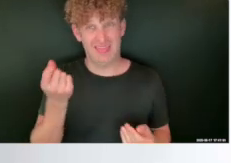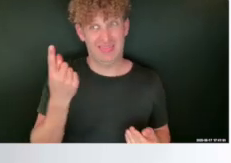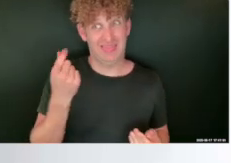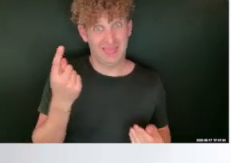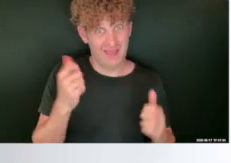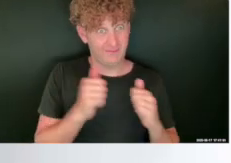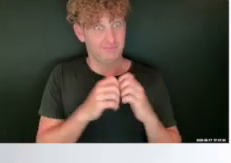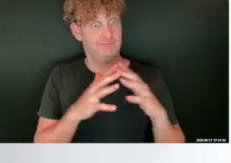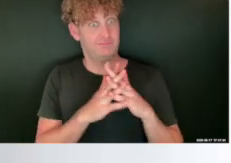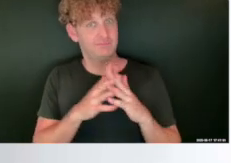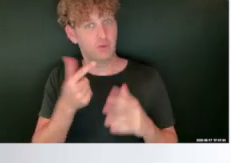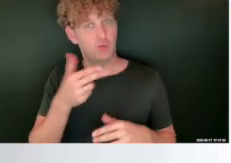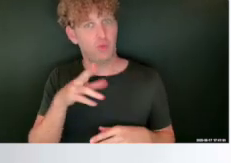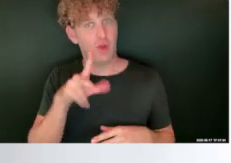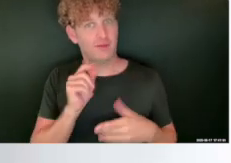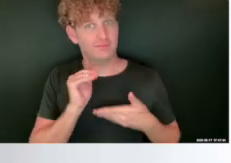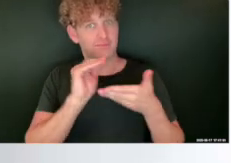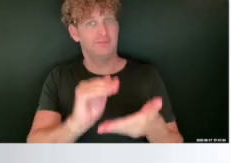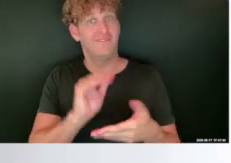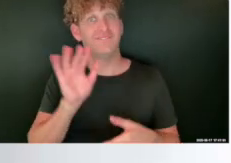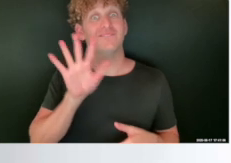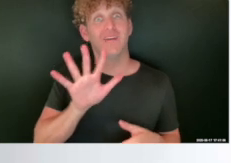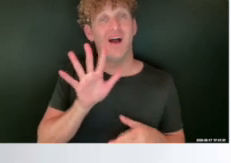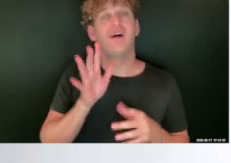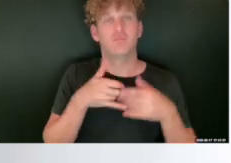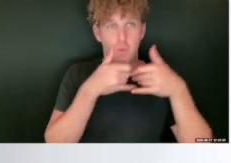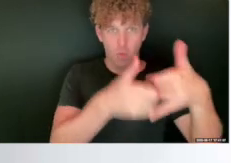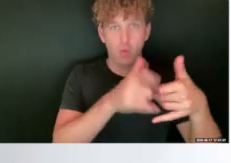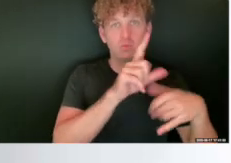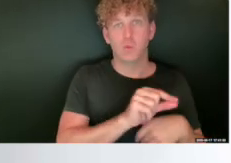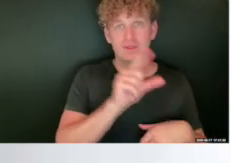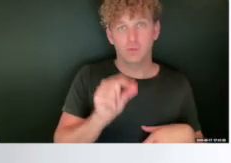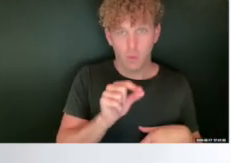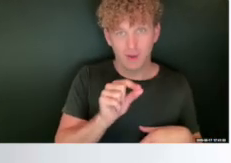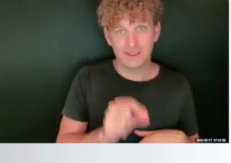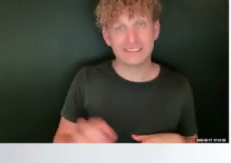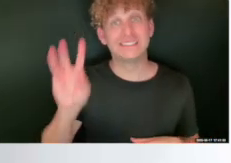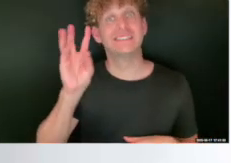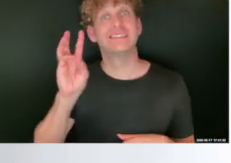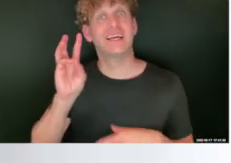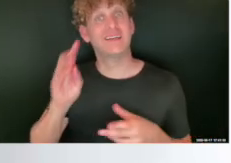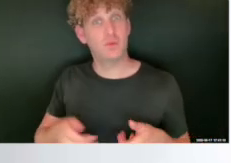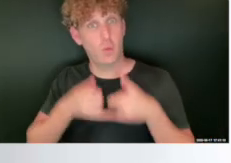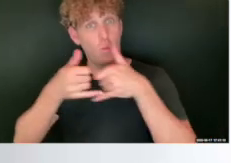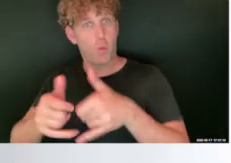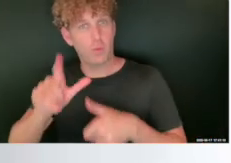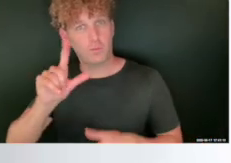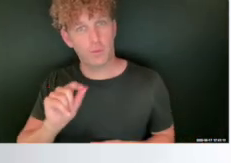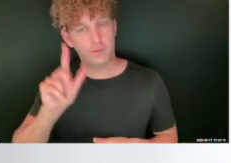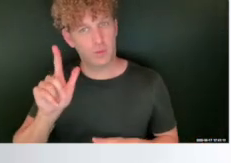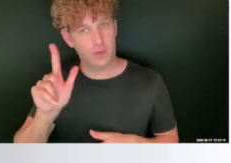transportation networks, which is fairly unique among the state's transportation funding programs.